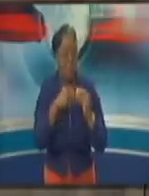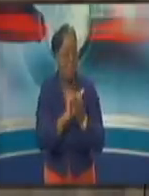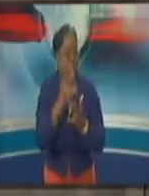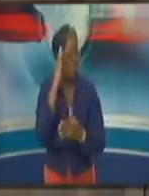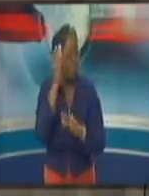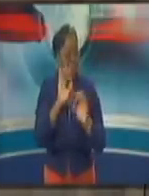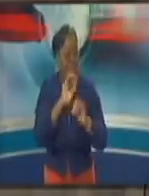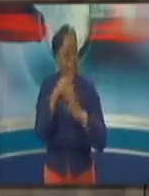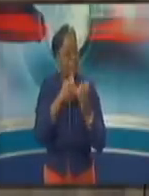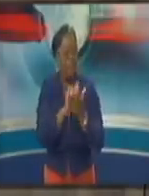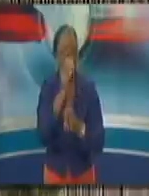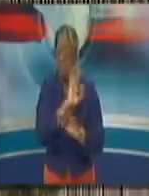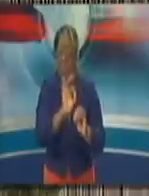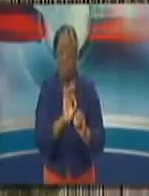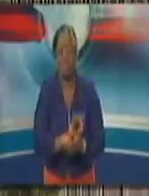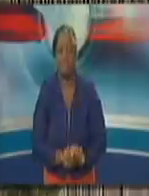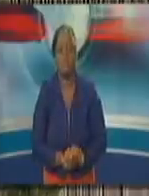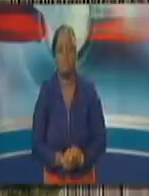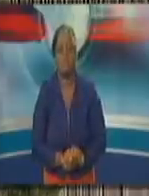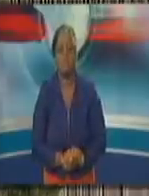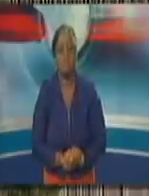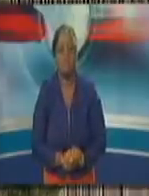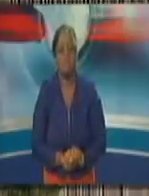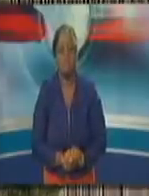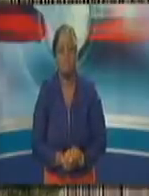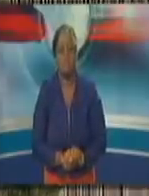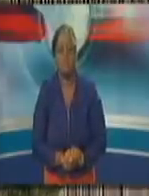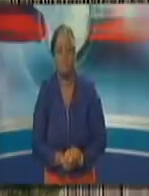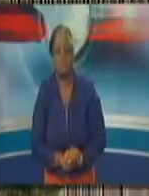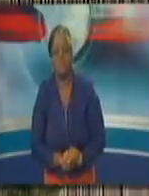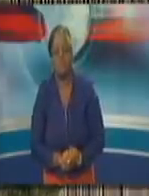that complaint. Okay, we move to Loop TT. Hi,